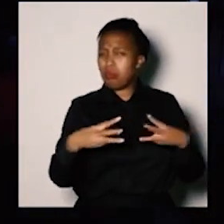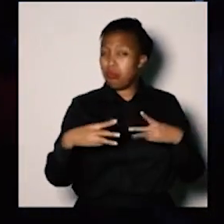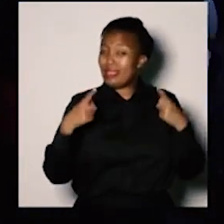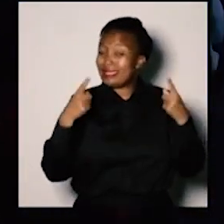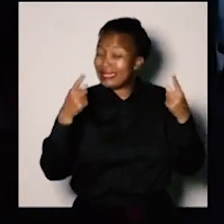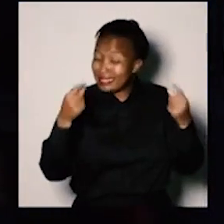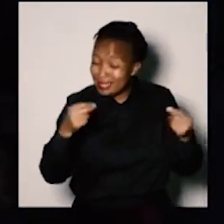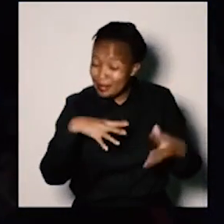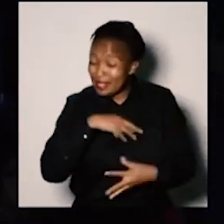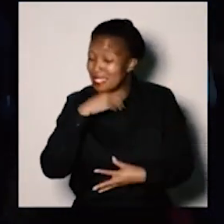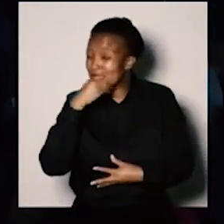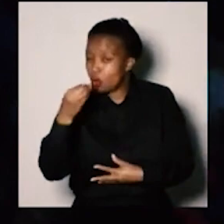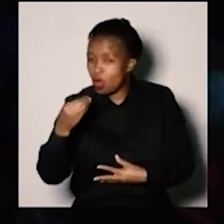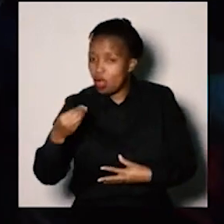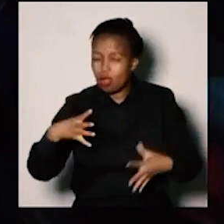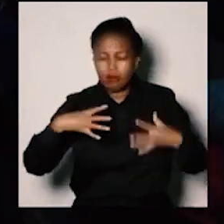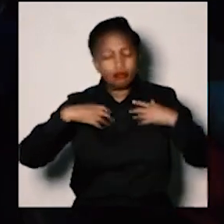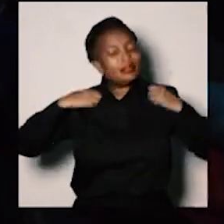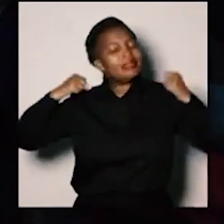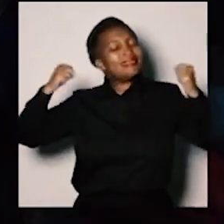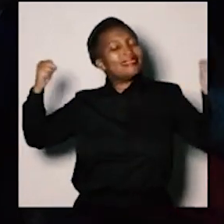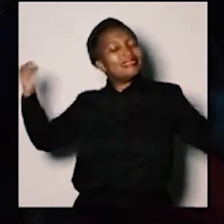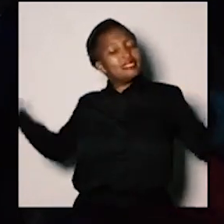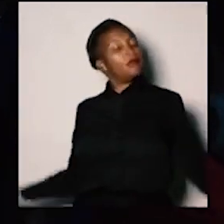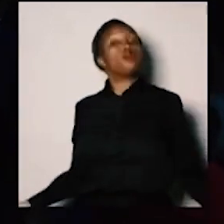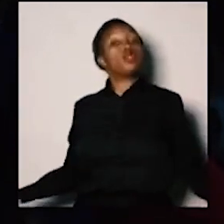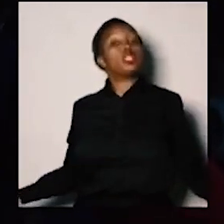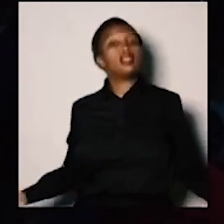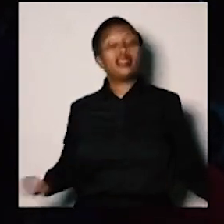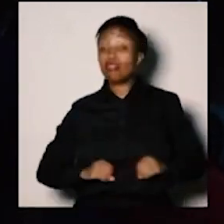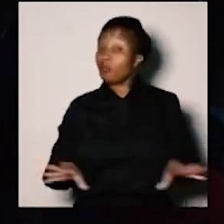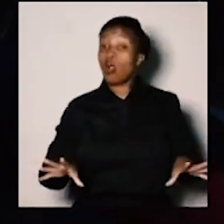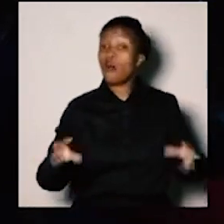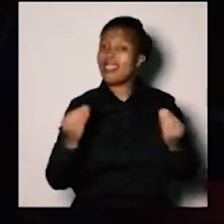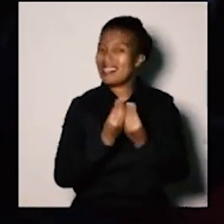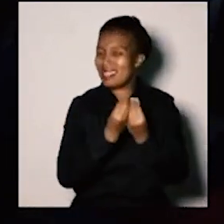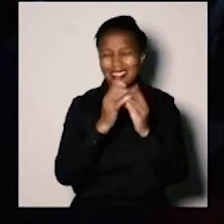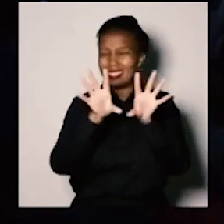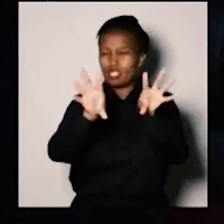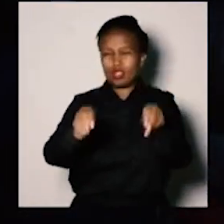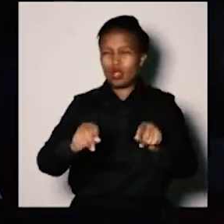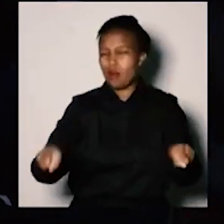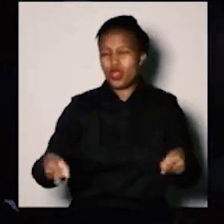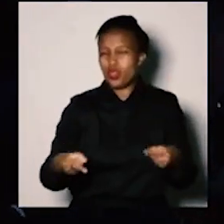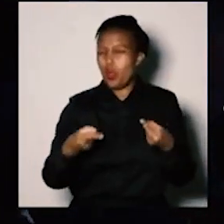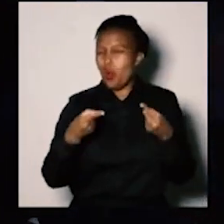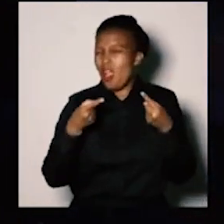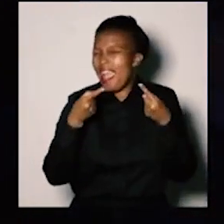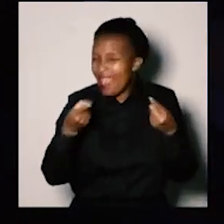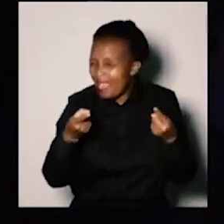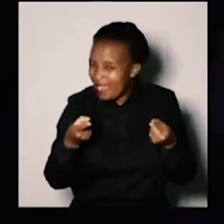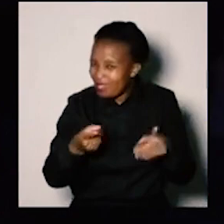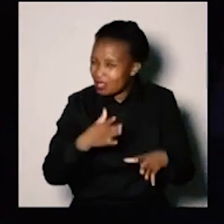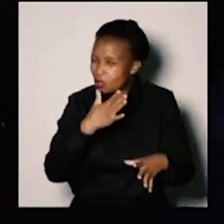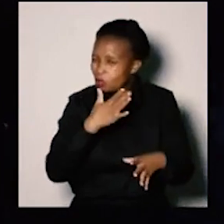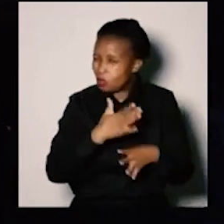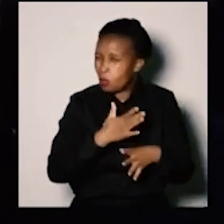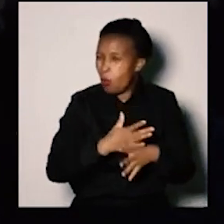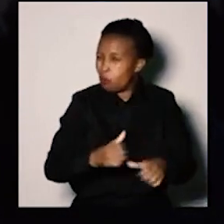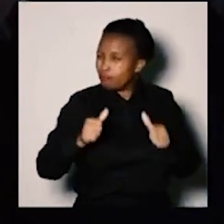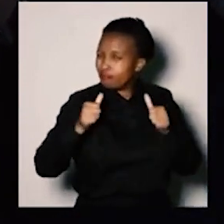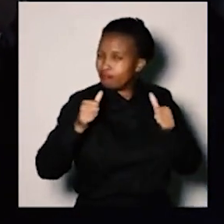we must shed off things that hinder us. You can never effectively stand against the